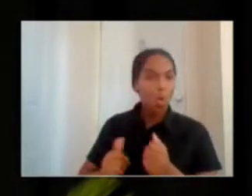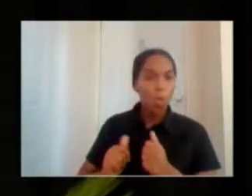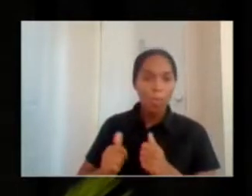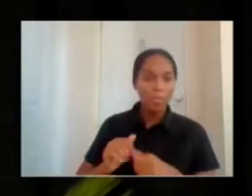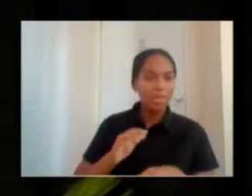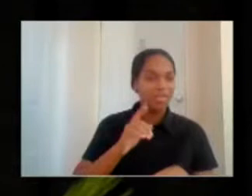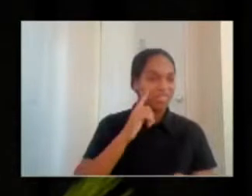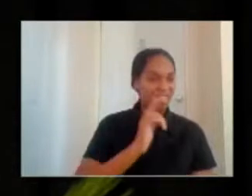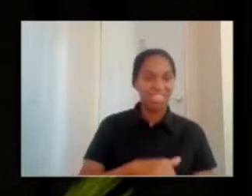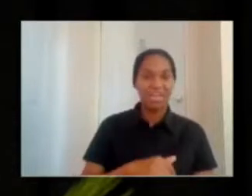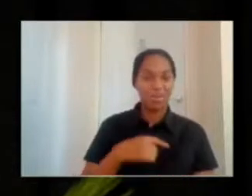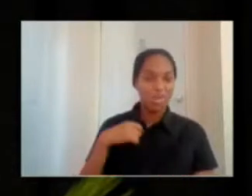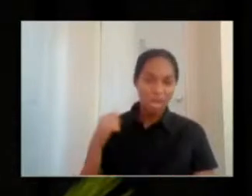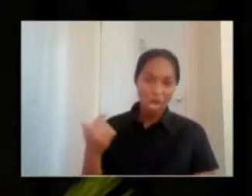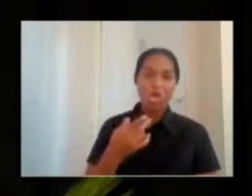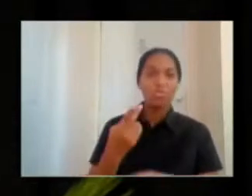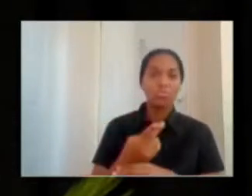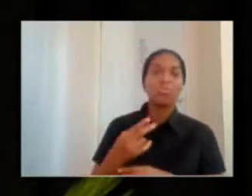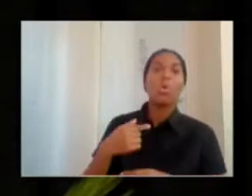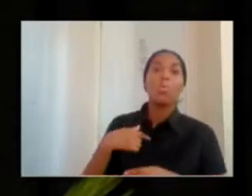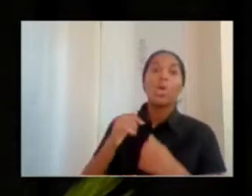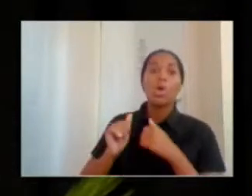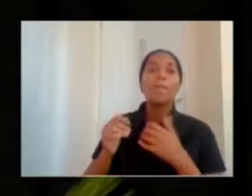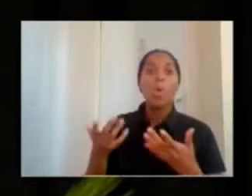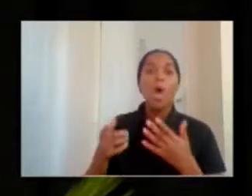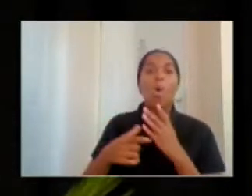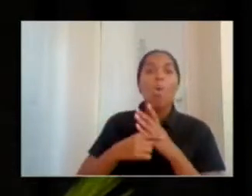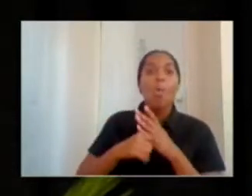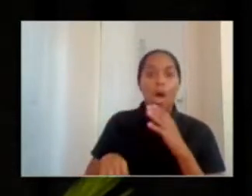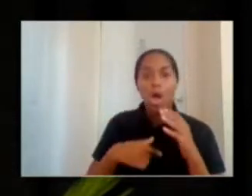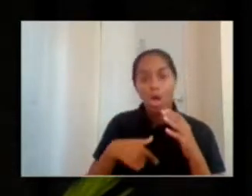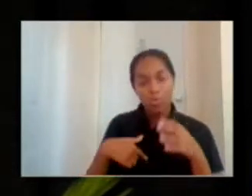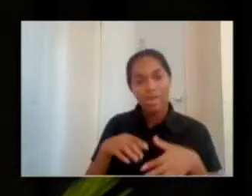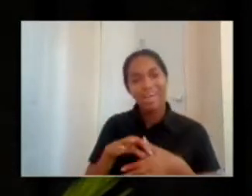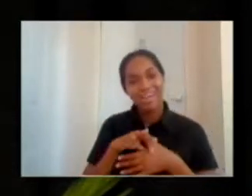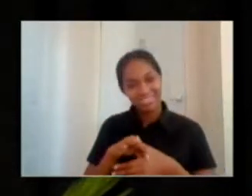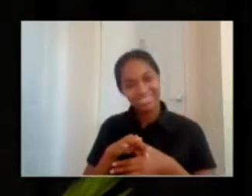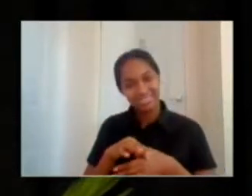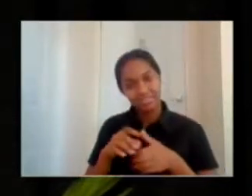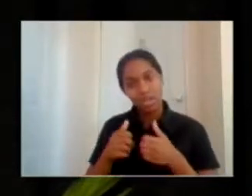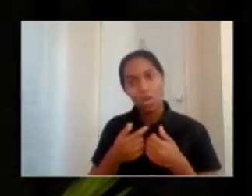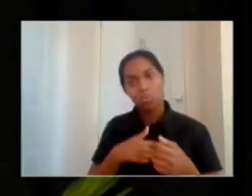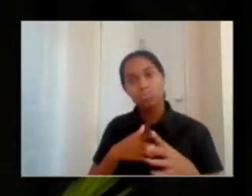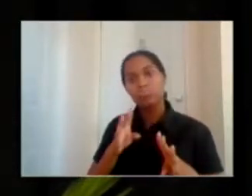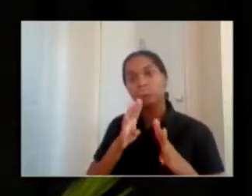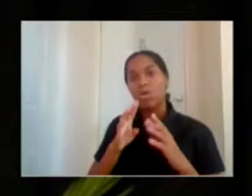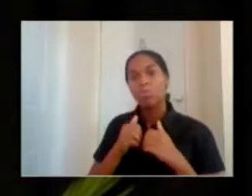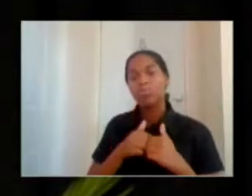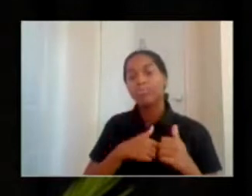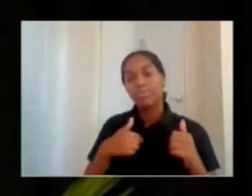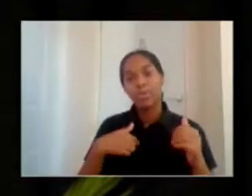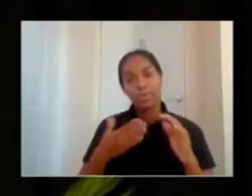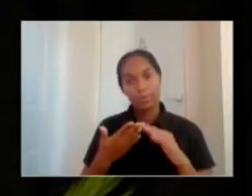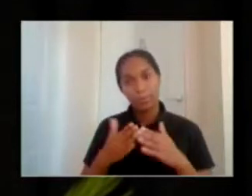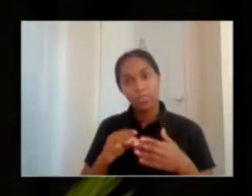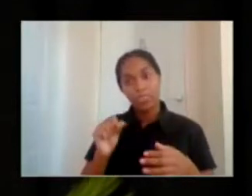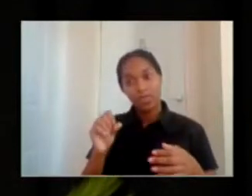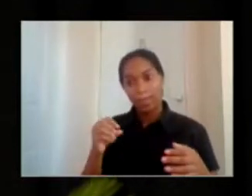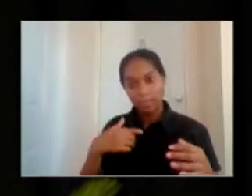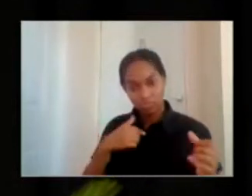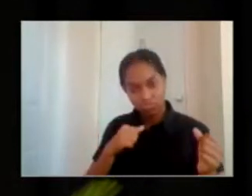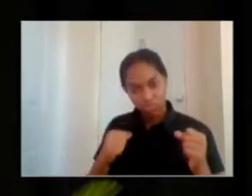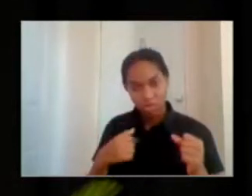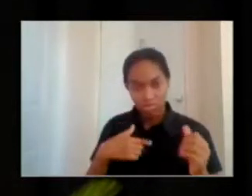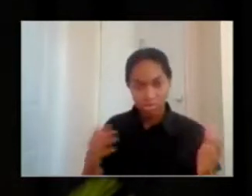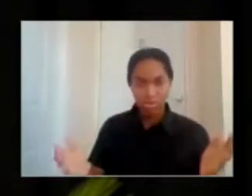that. We're going to compete on the quality of our content and how we speak to our communities. So I strongly encourage you to